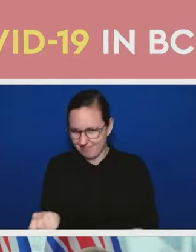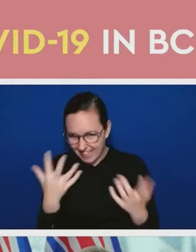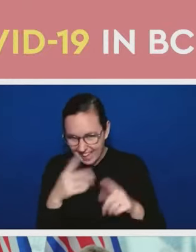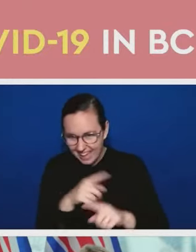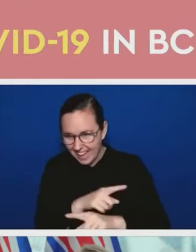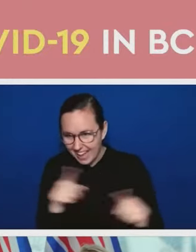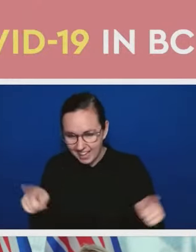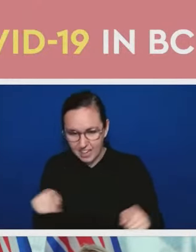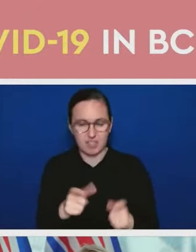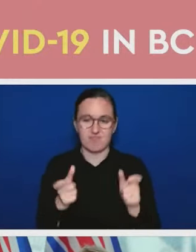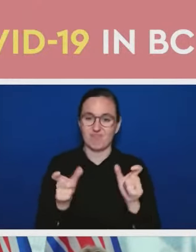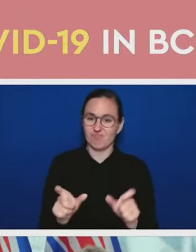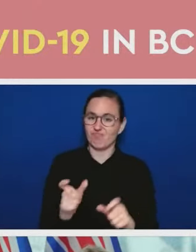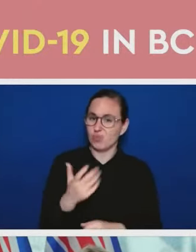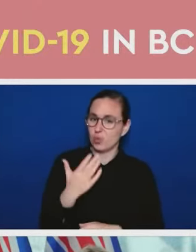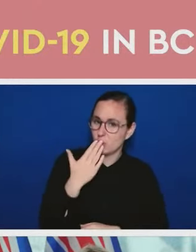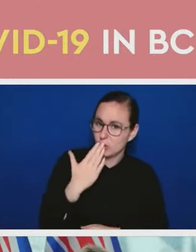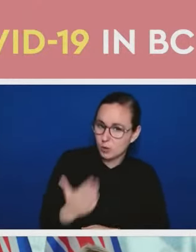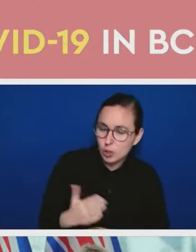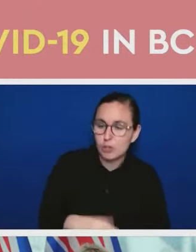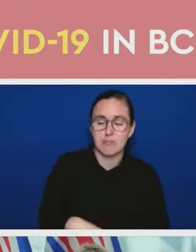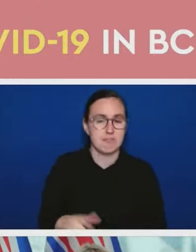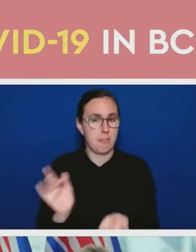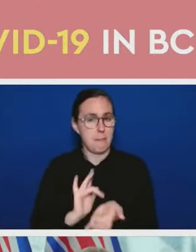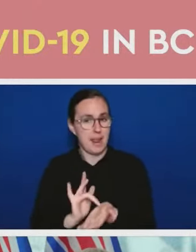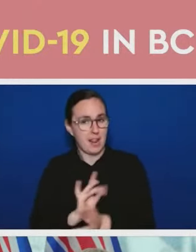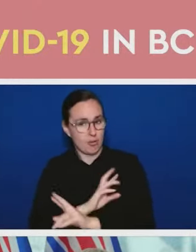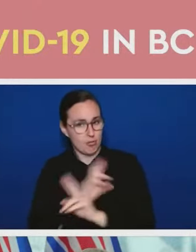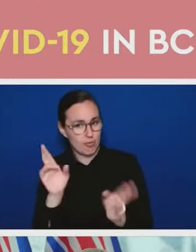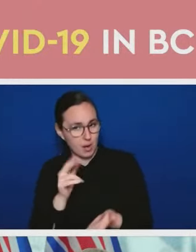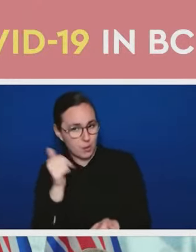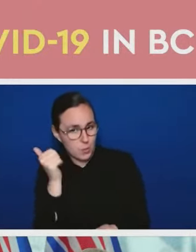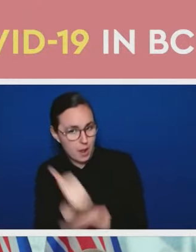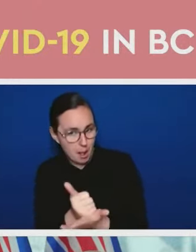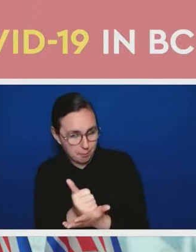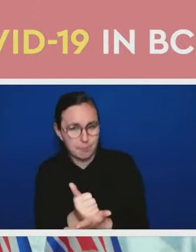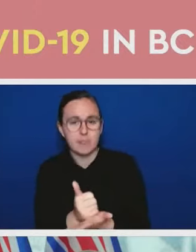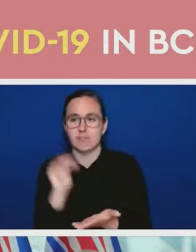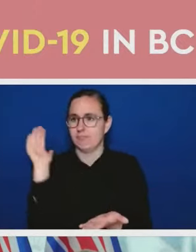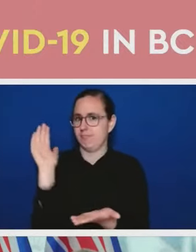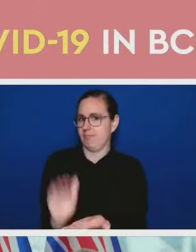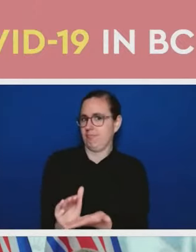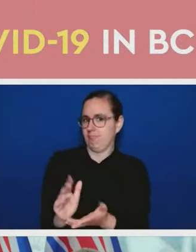offer effective protection against serious outcomes for everyone.